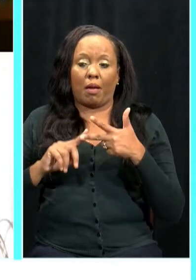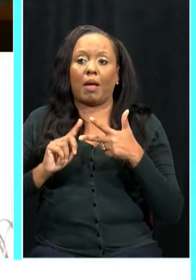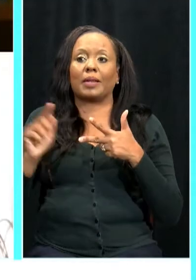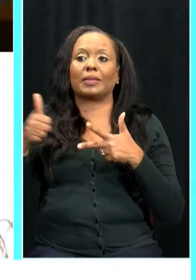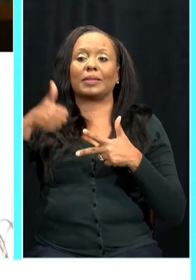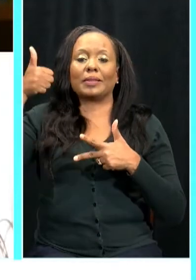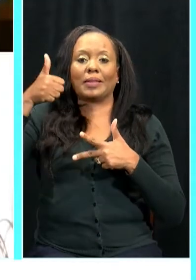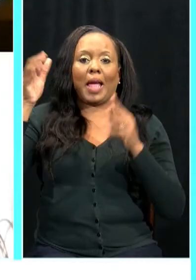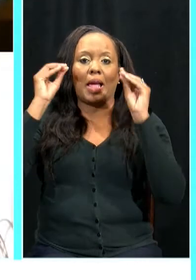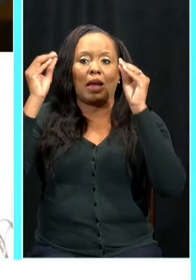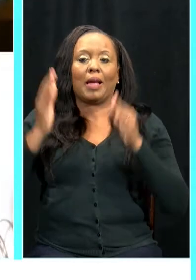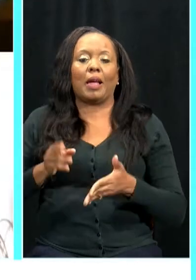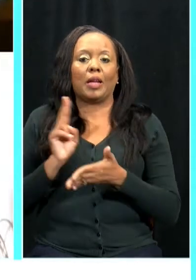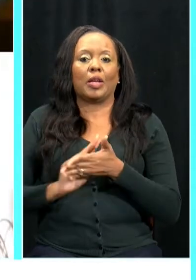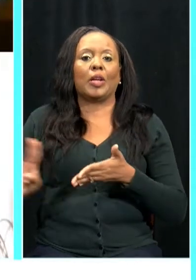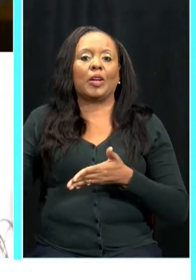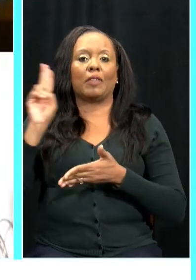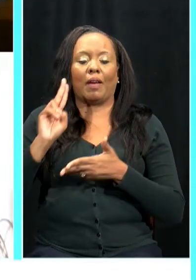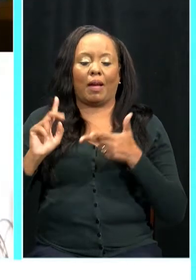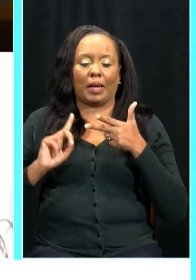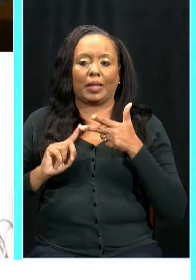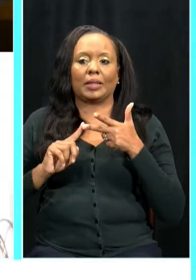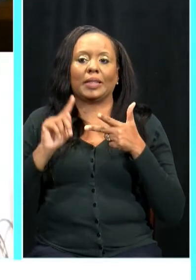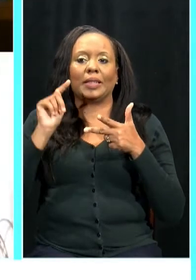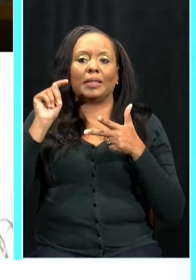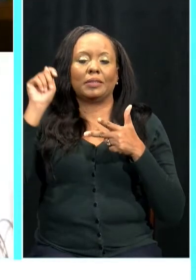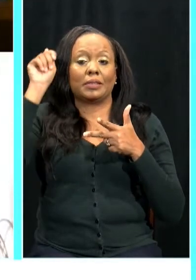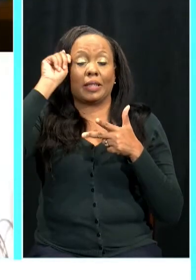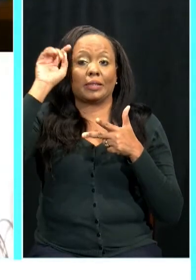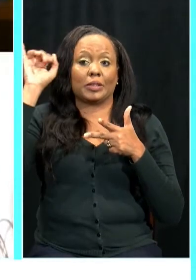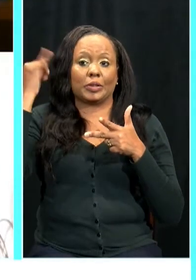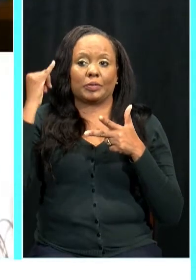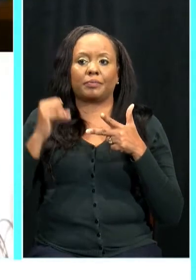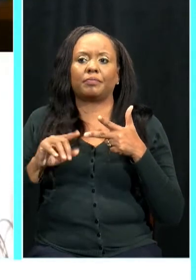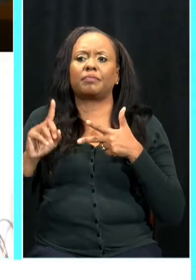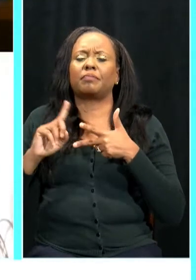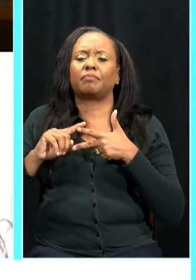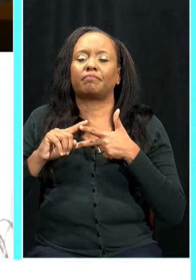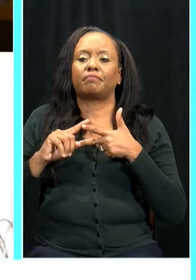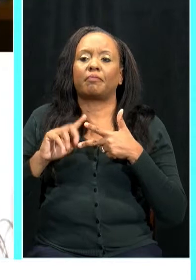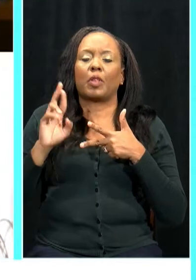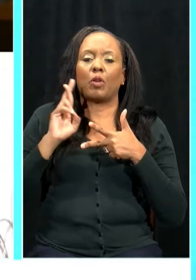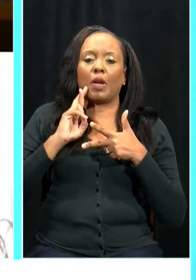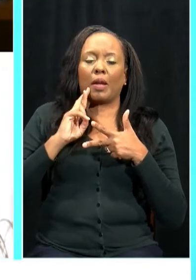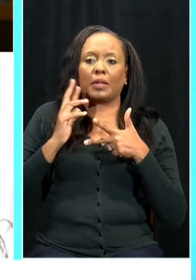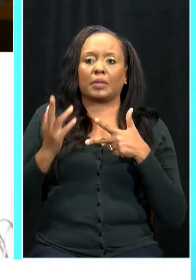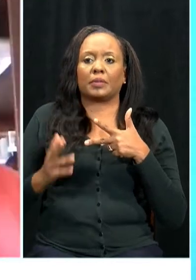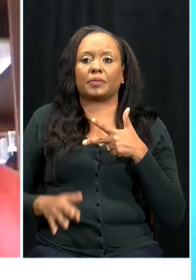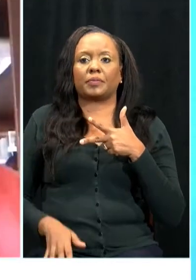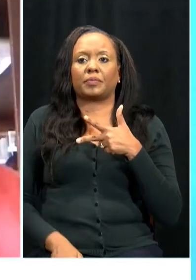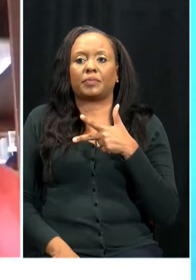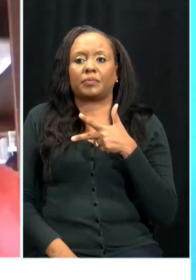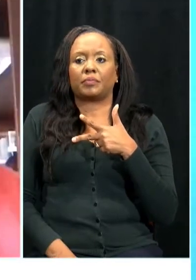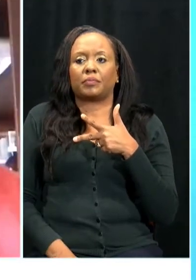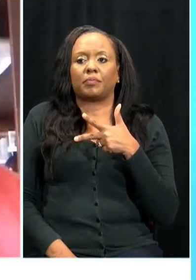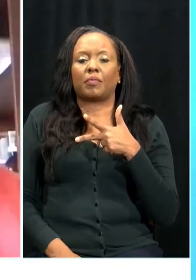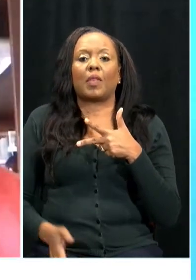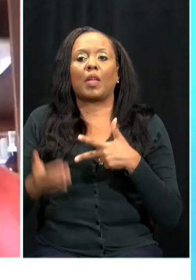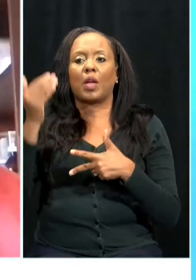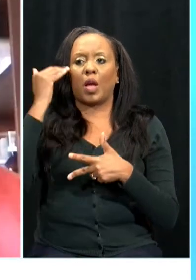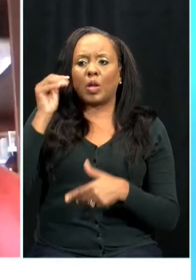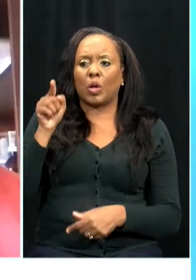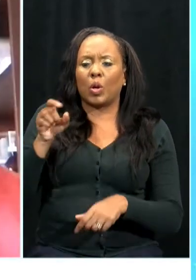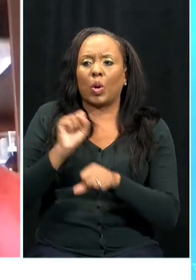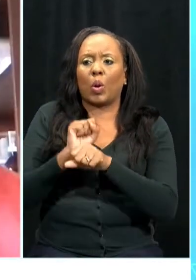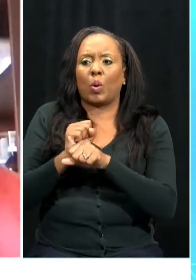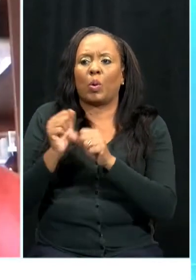the UWI, Dr. Tennyson Joseph. Raquel, I'm going to start back with you. I know you from your work with United